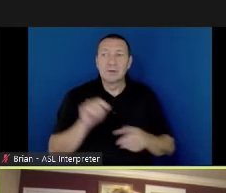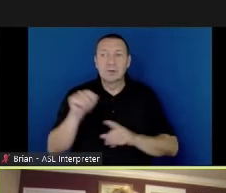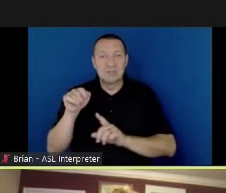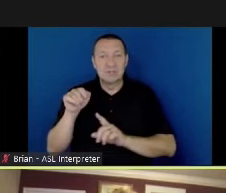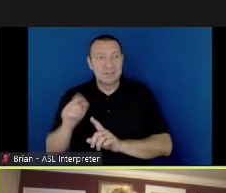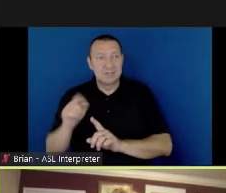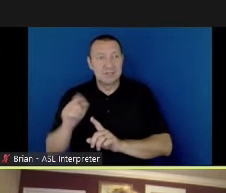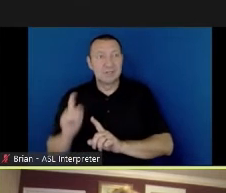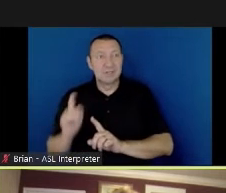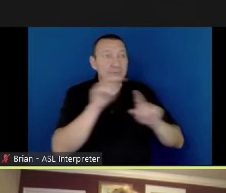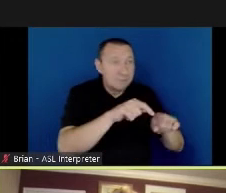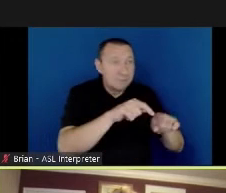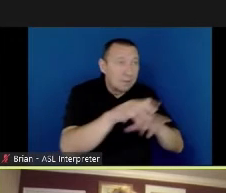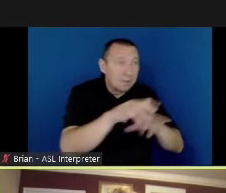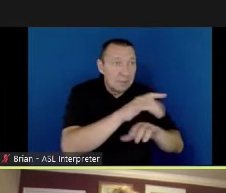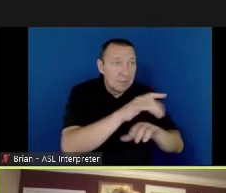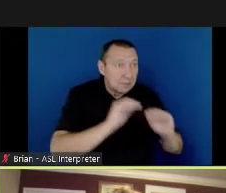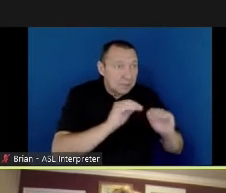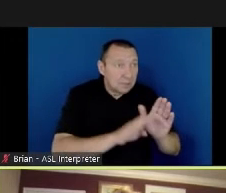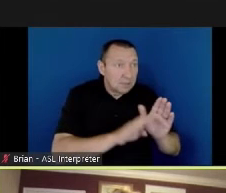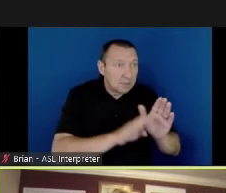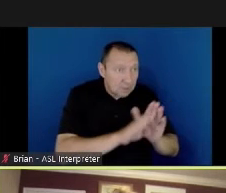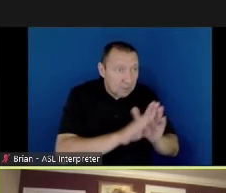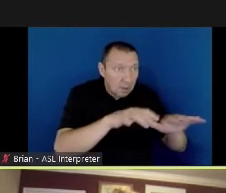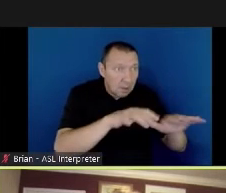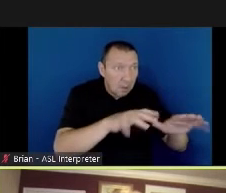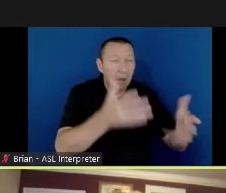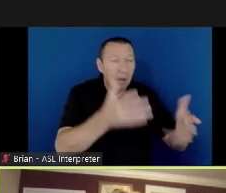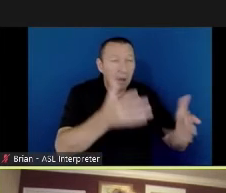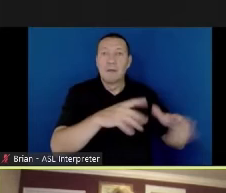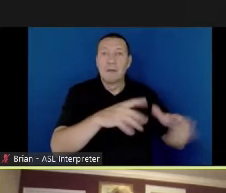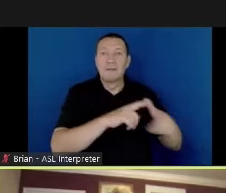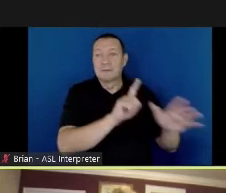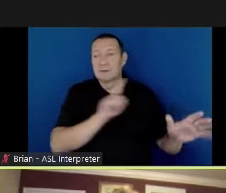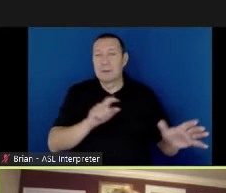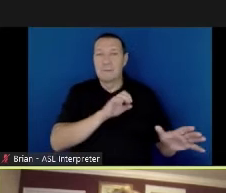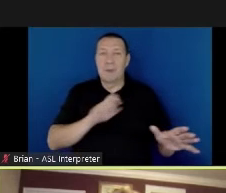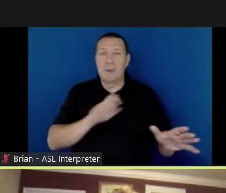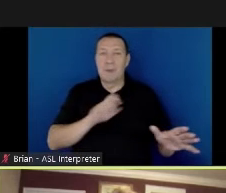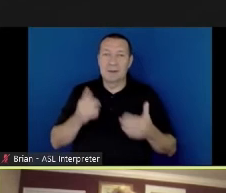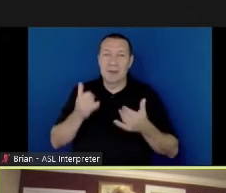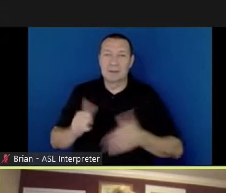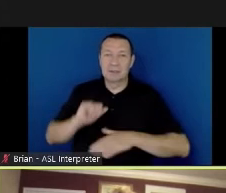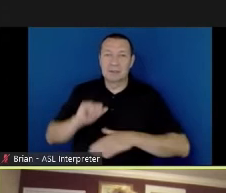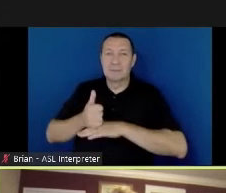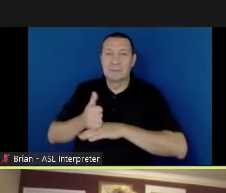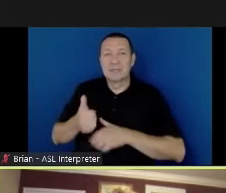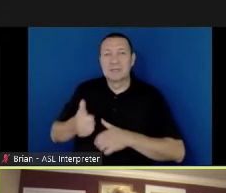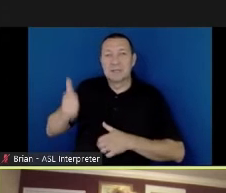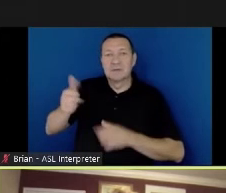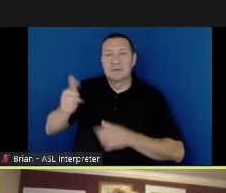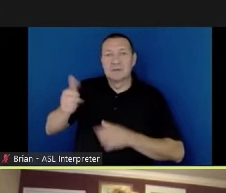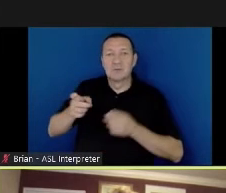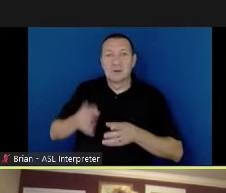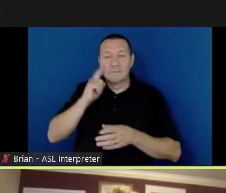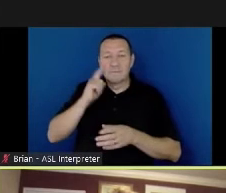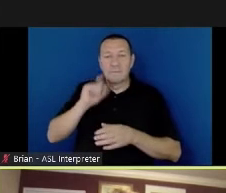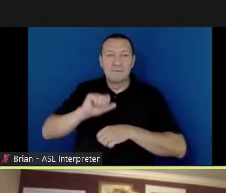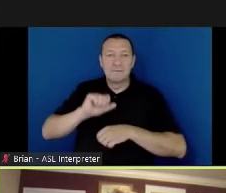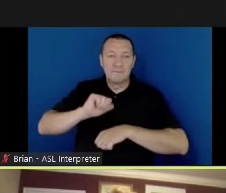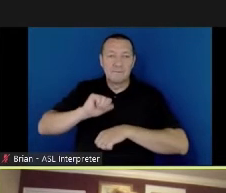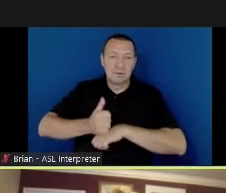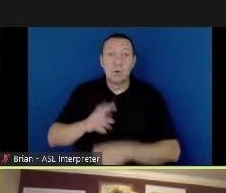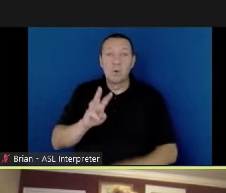Amy came back and she became the executive director and founder of Women's Global, which has